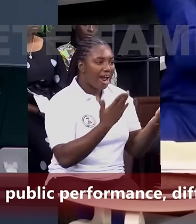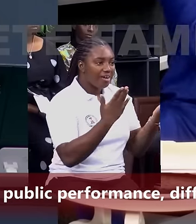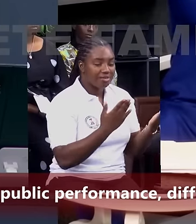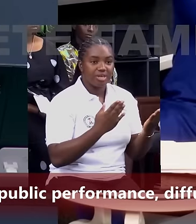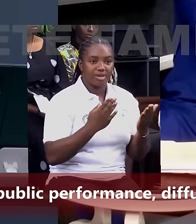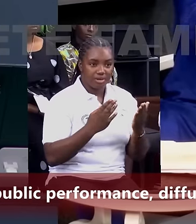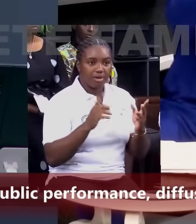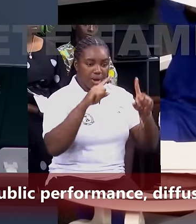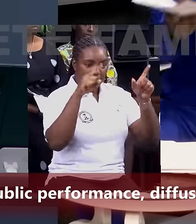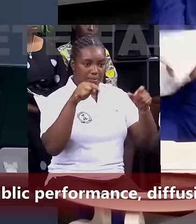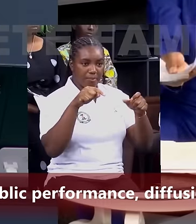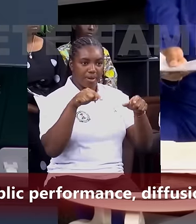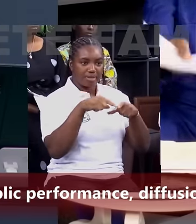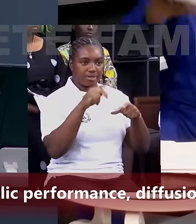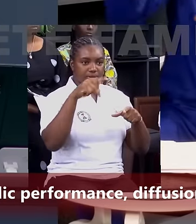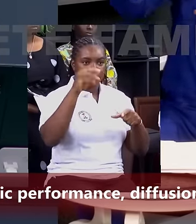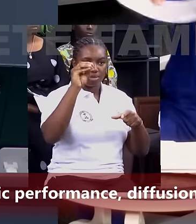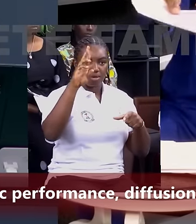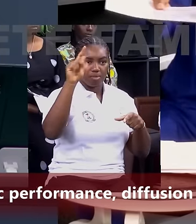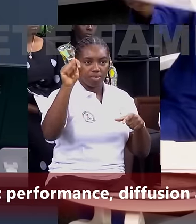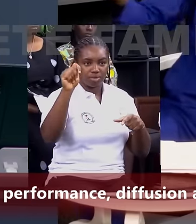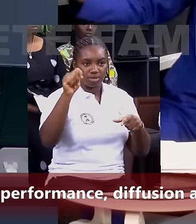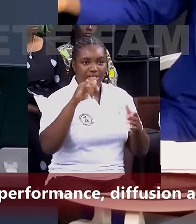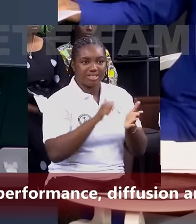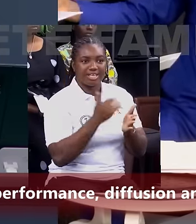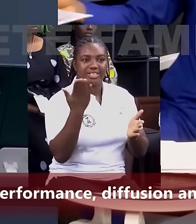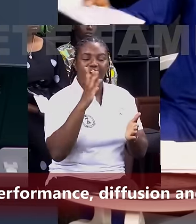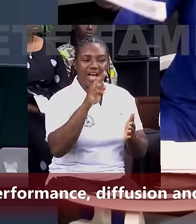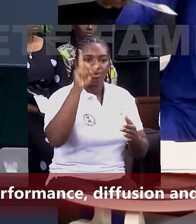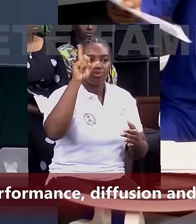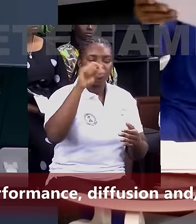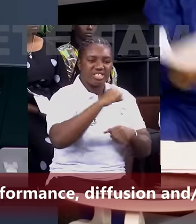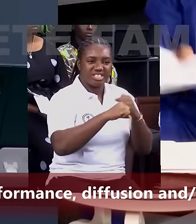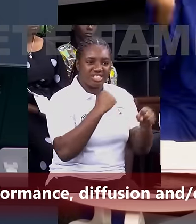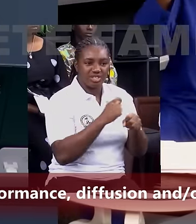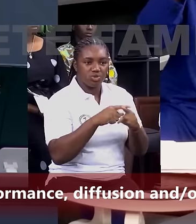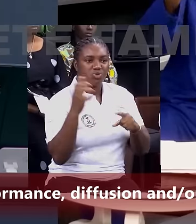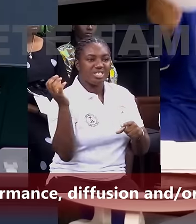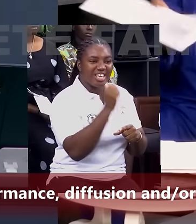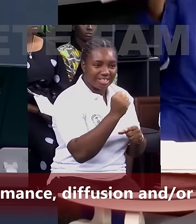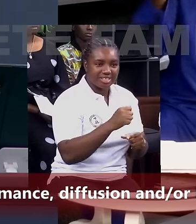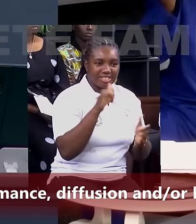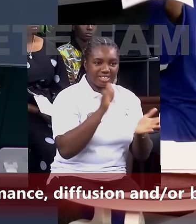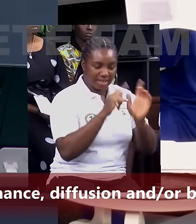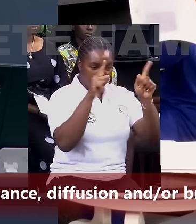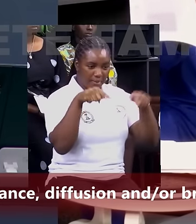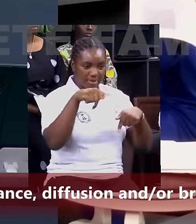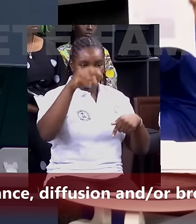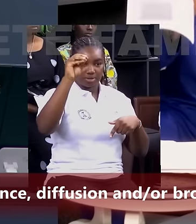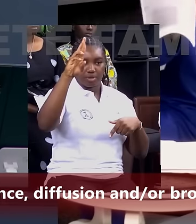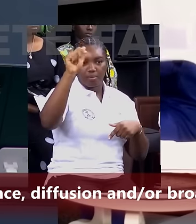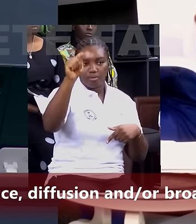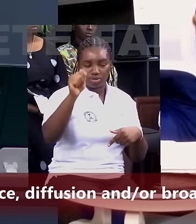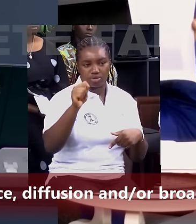they must have submitted a fake birth certificate to the Nigerian Immigration Service to get a passport of 20 years old for a 28, 29 years